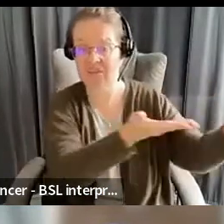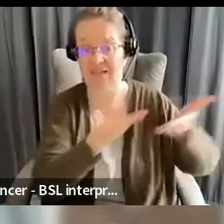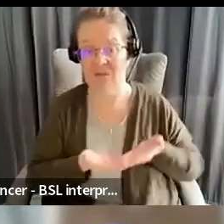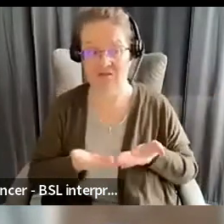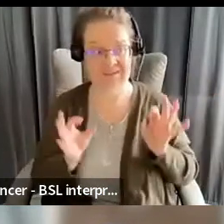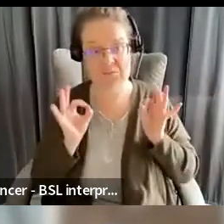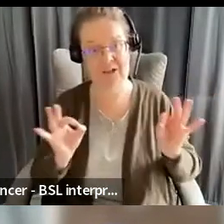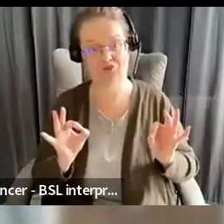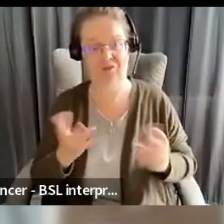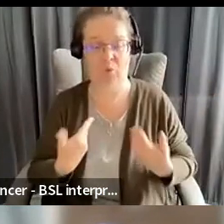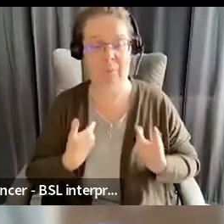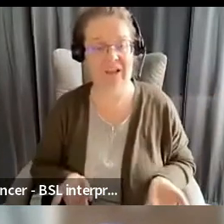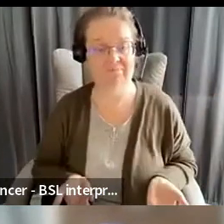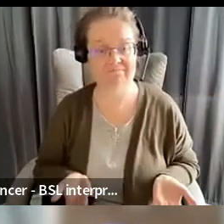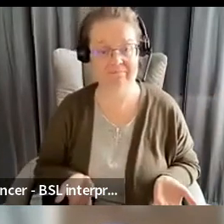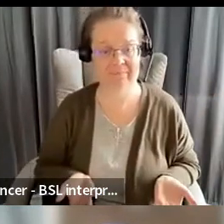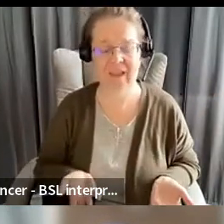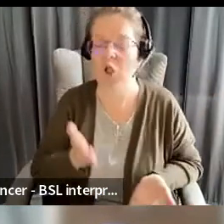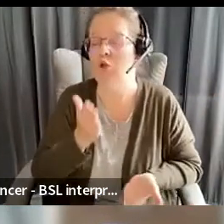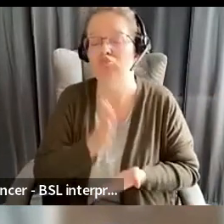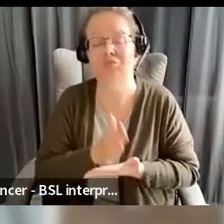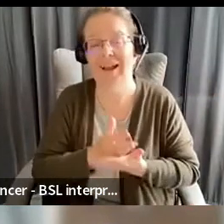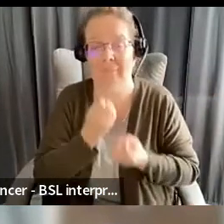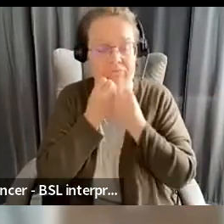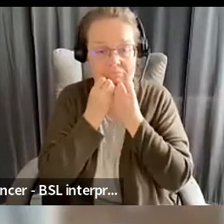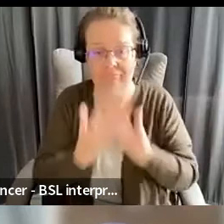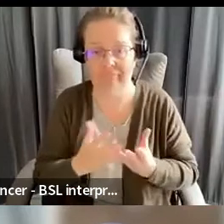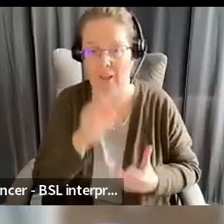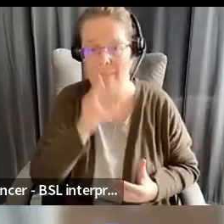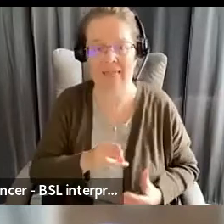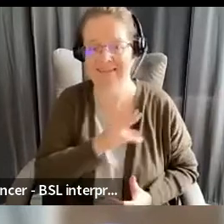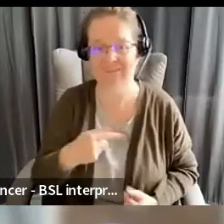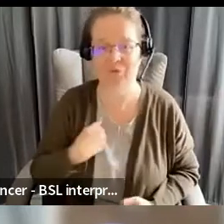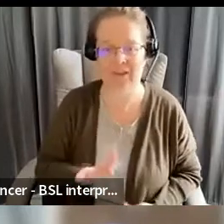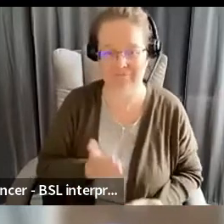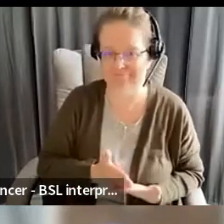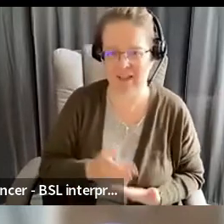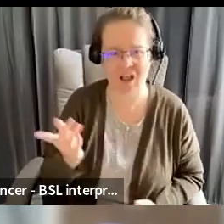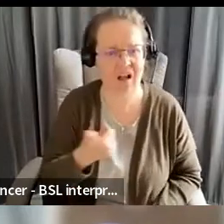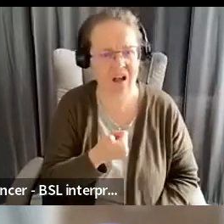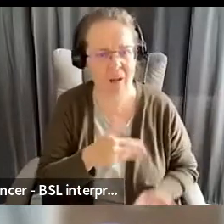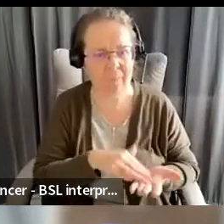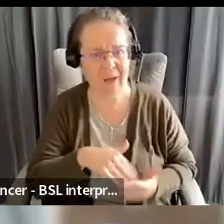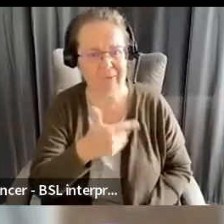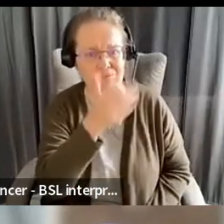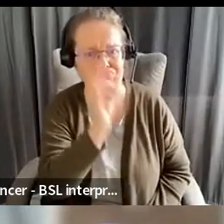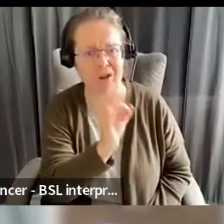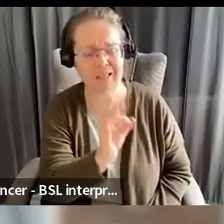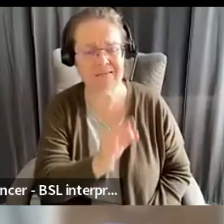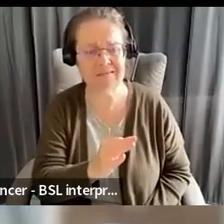like, it's been a blessing for me. No, that's brilliant. And it just sort of shows that,